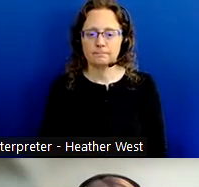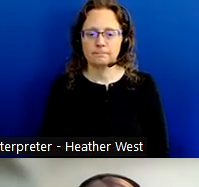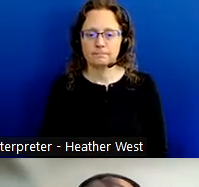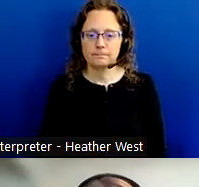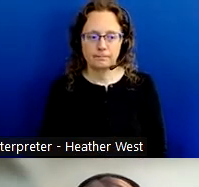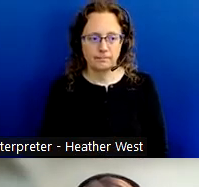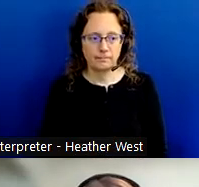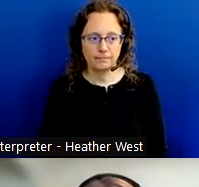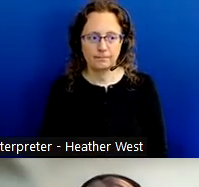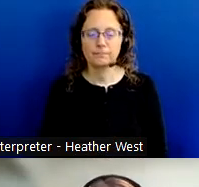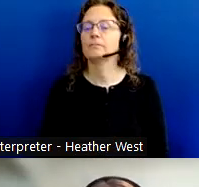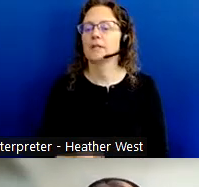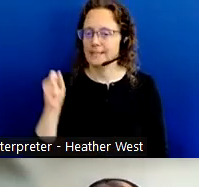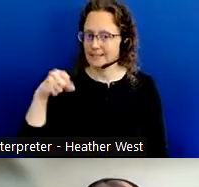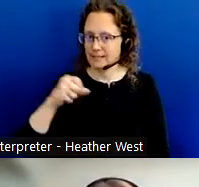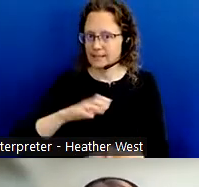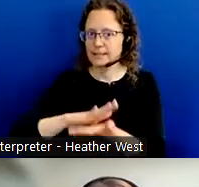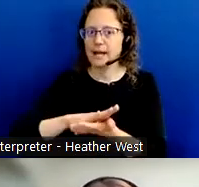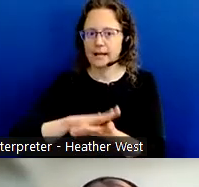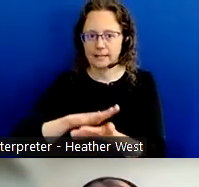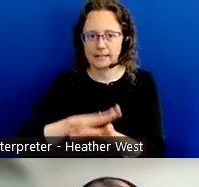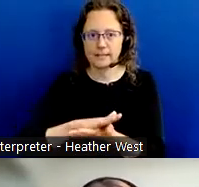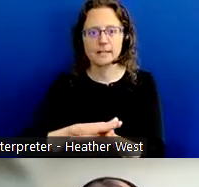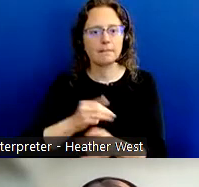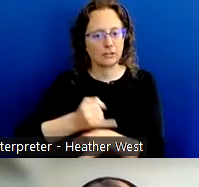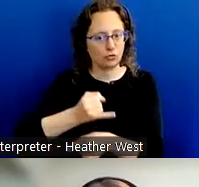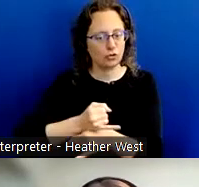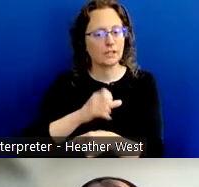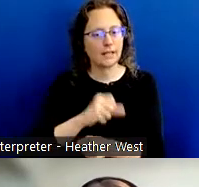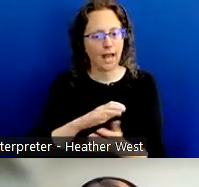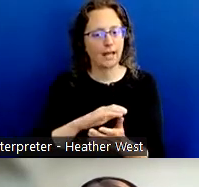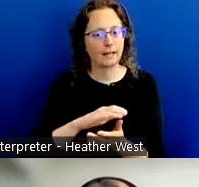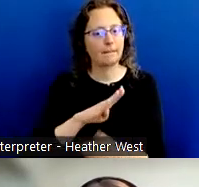Yeah, so academic institutions are under the co-applicant